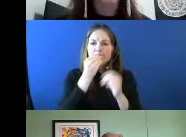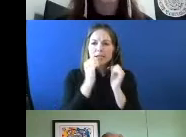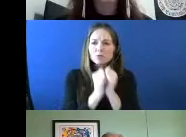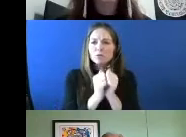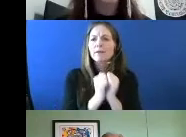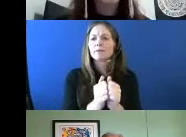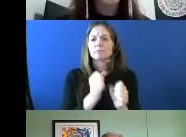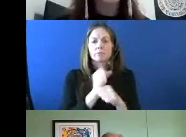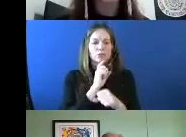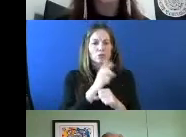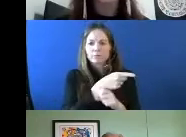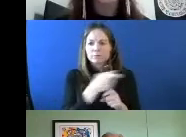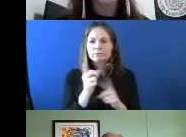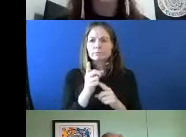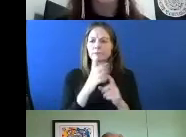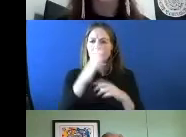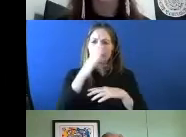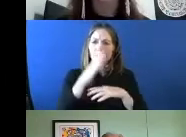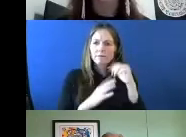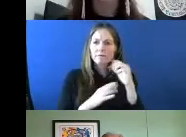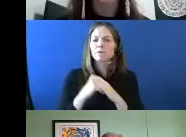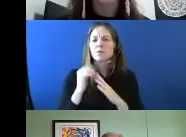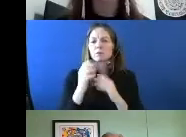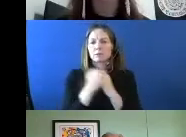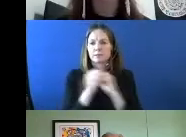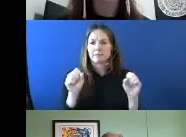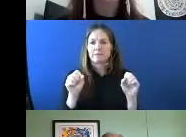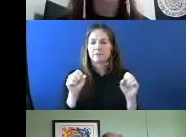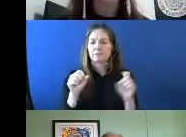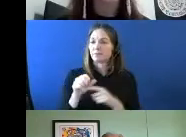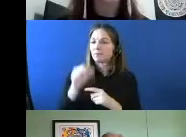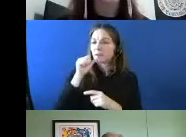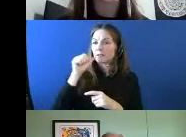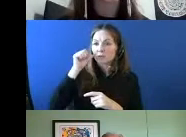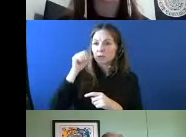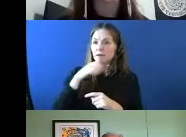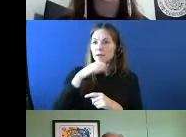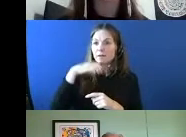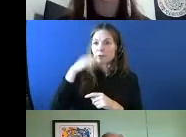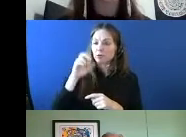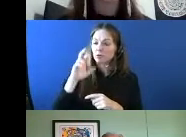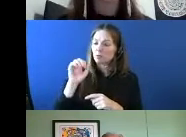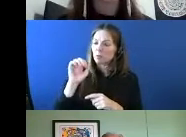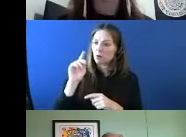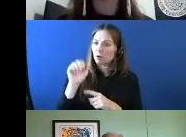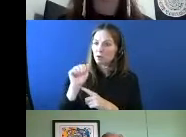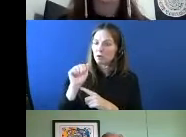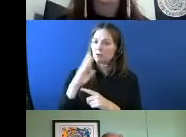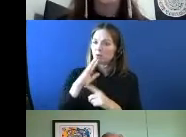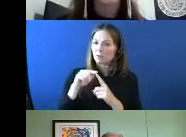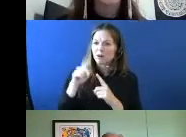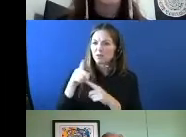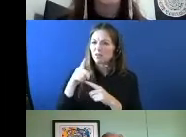comfortable. Yesterday, Elder Roberta talked about, you know, how do you work with an elder? And she talked about making sure